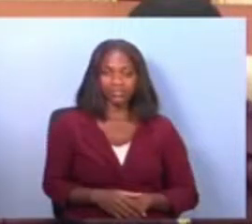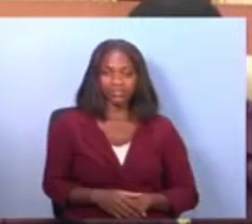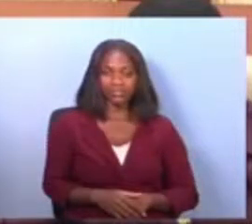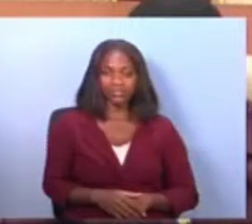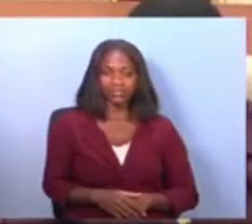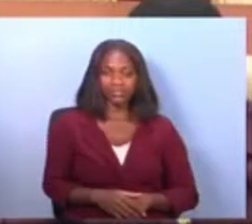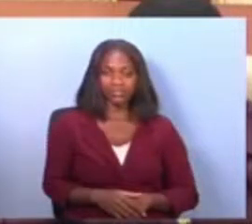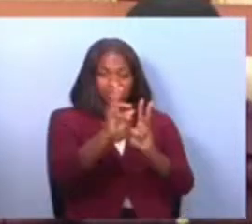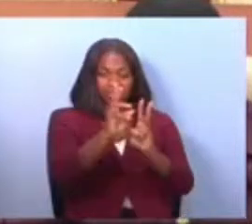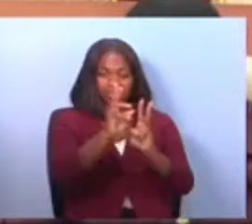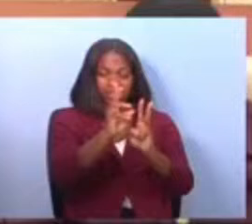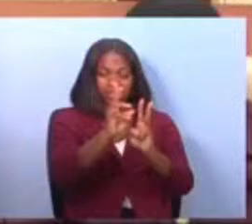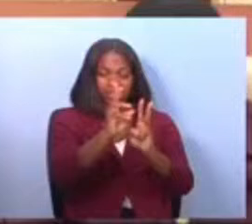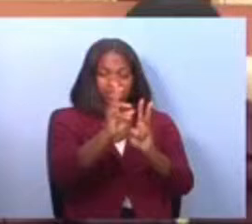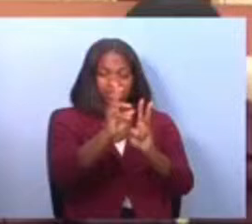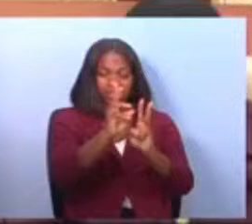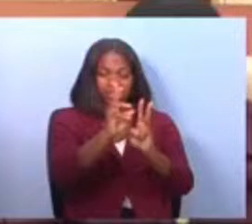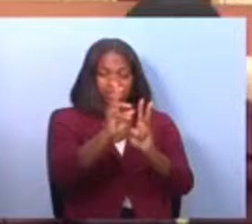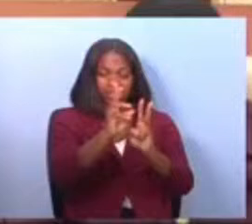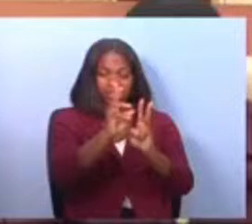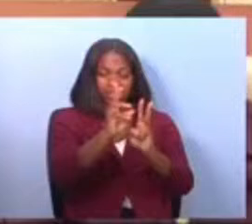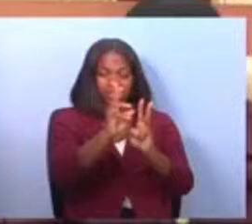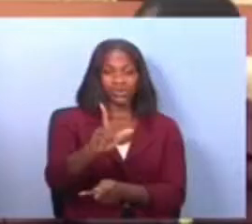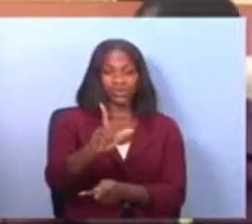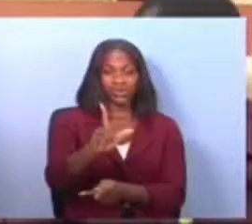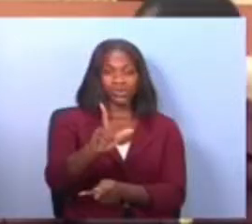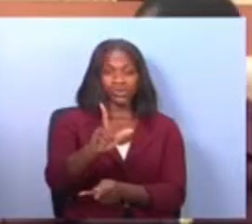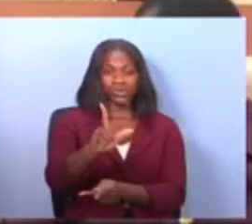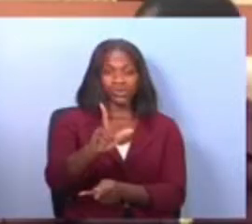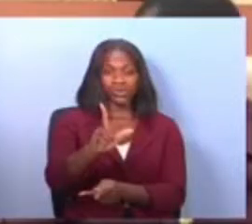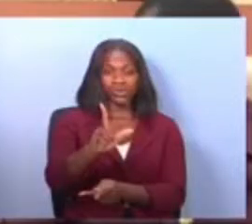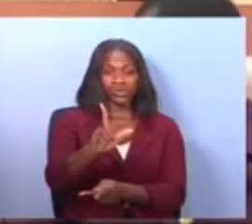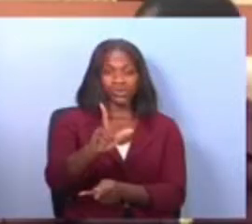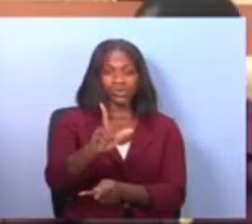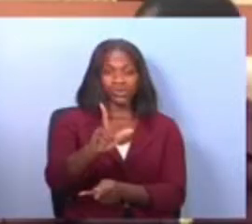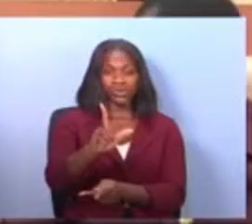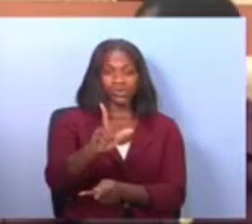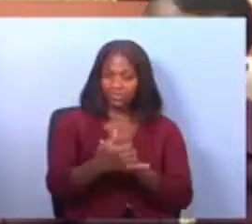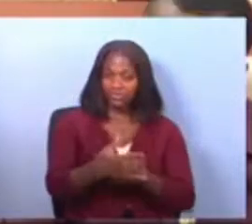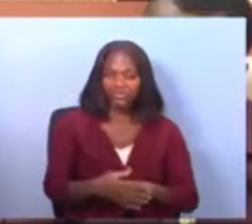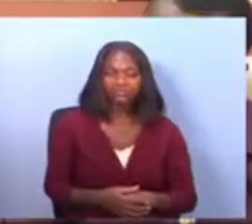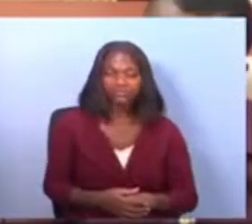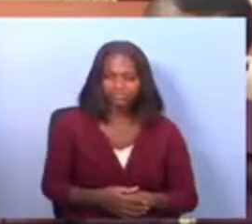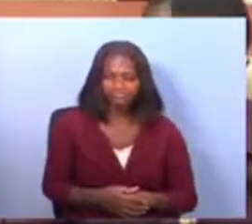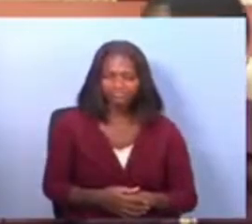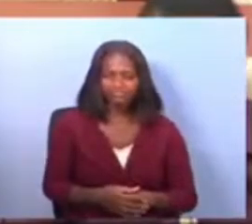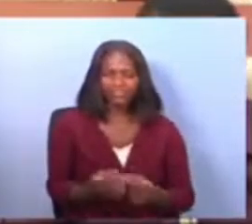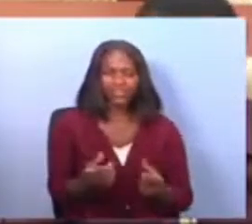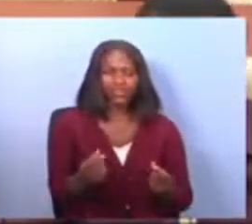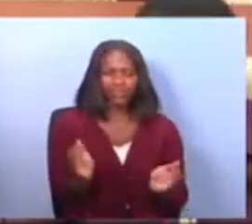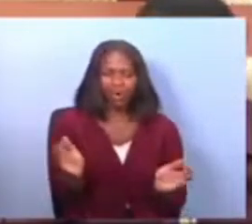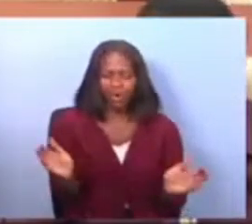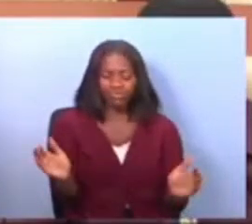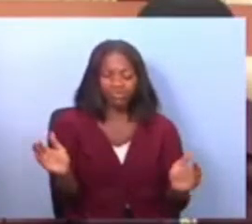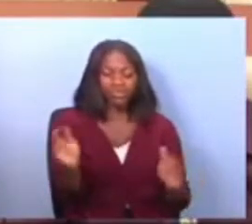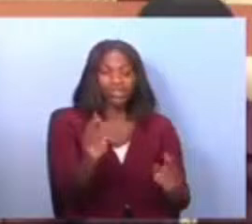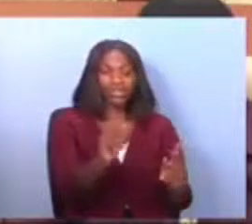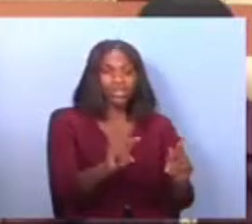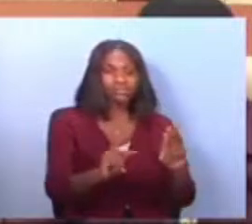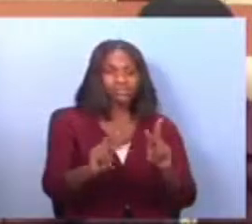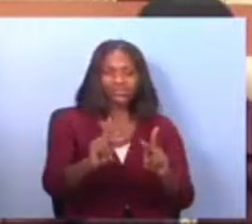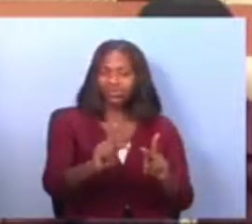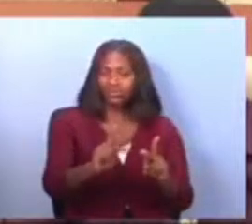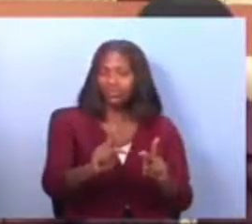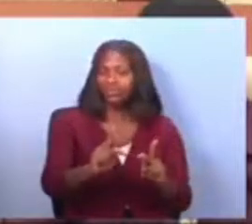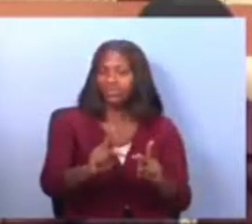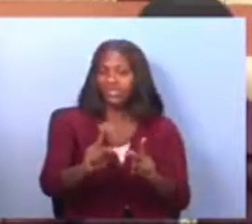London, is a global network of legislators working to inform and mobilize members of various parliaments and